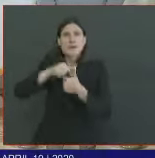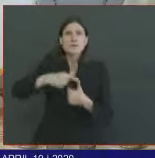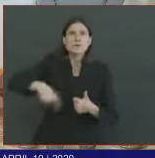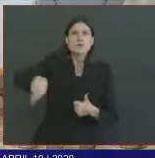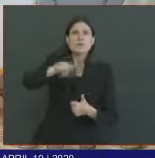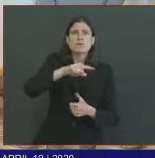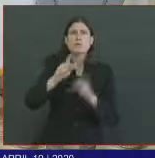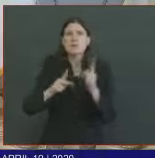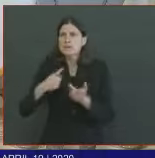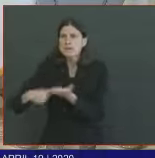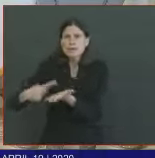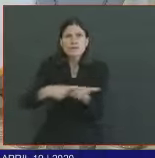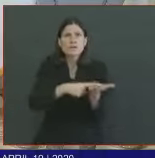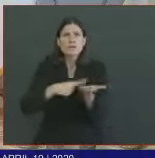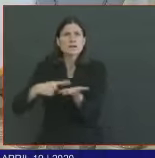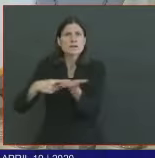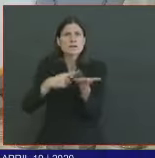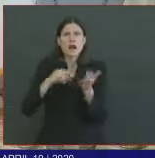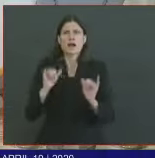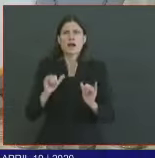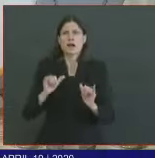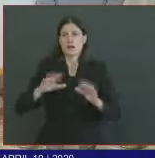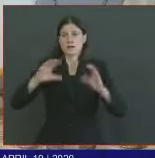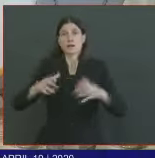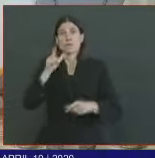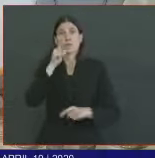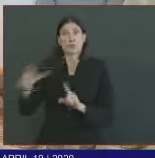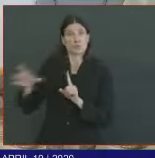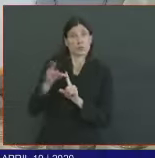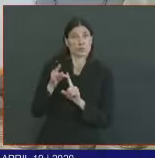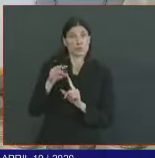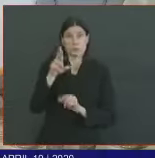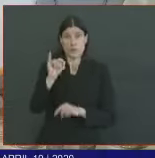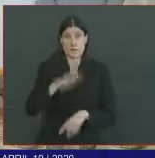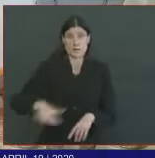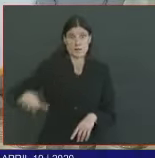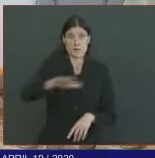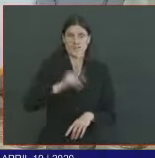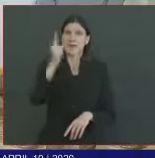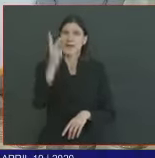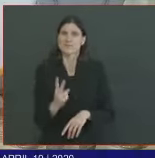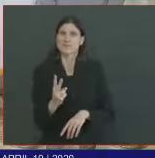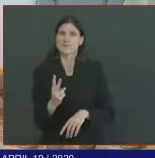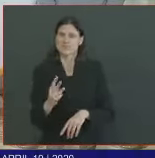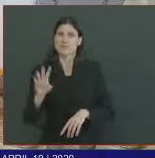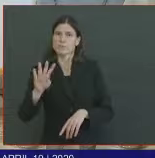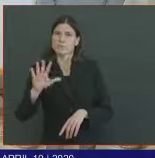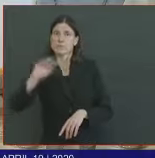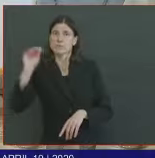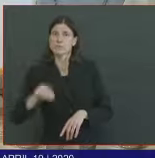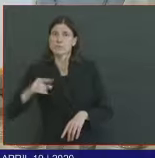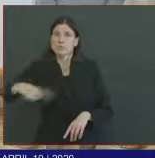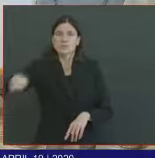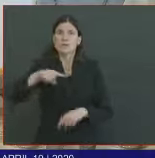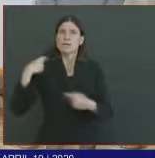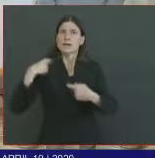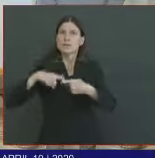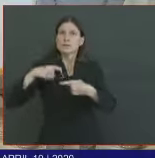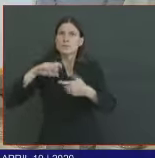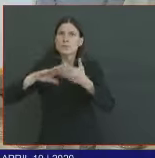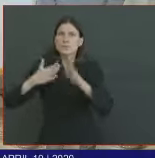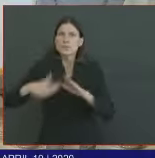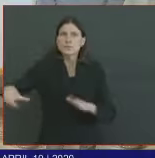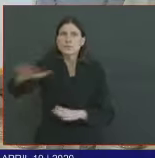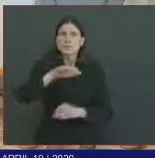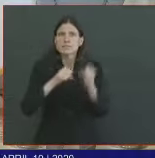45% of all of our positive cases in Rhode Island are among the Latino community. And Dr. Nicole Alexander Scott shared